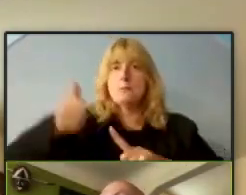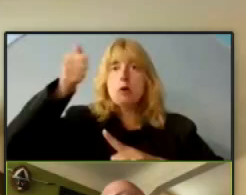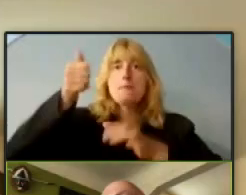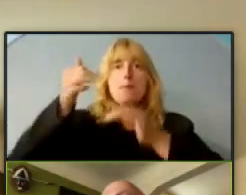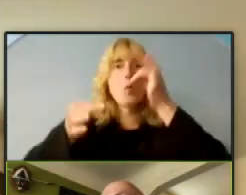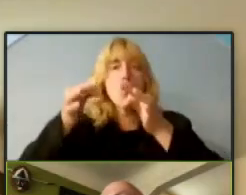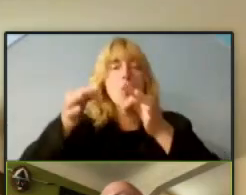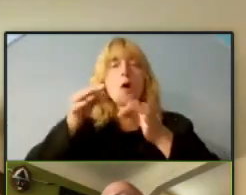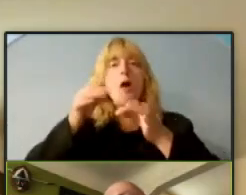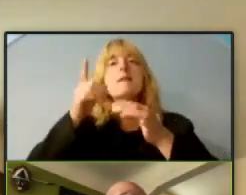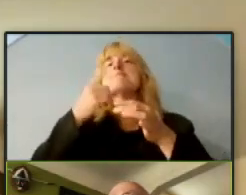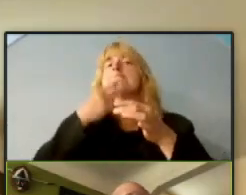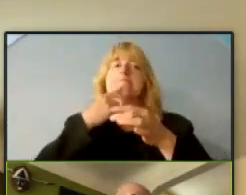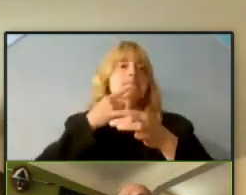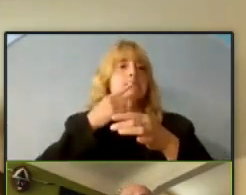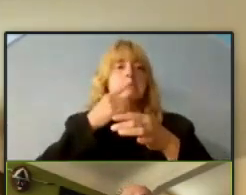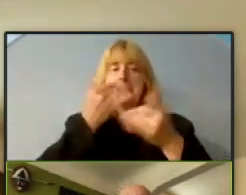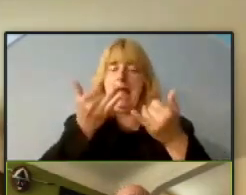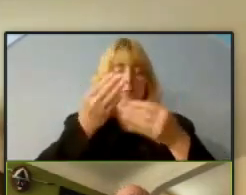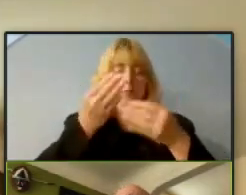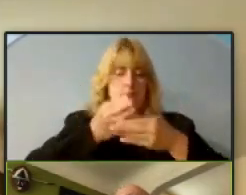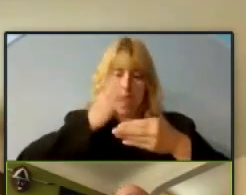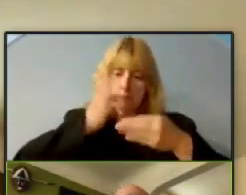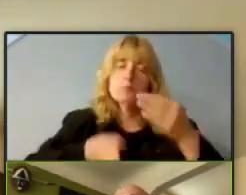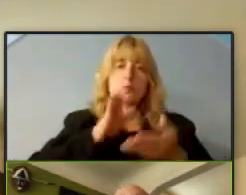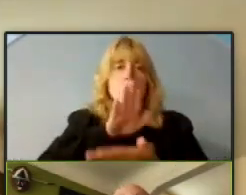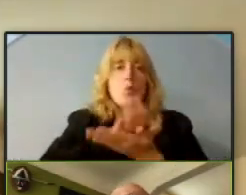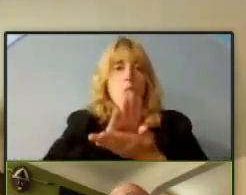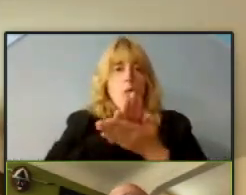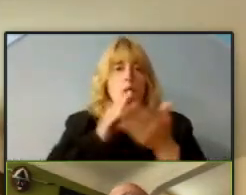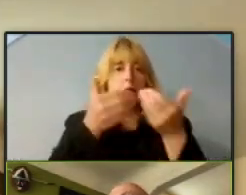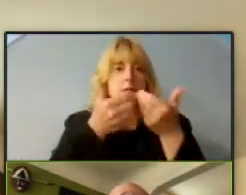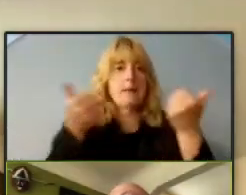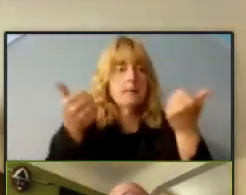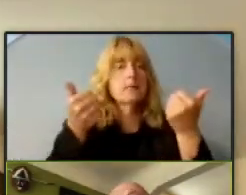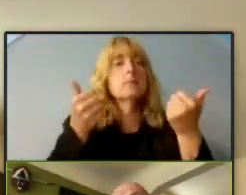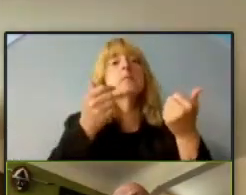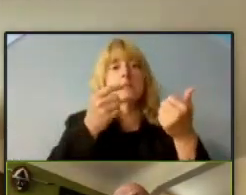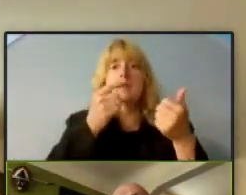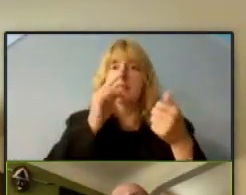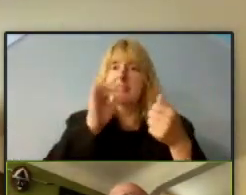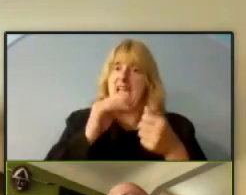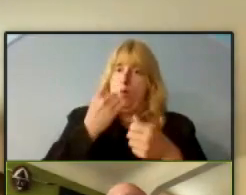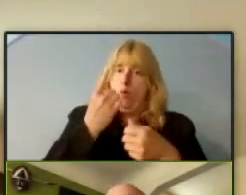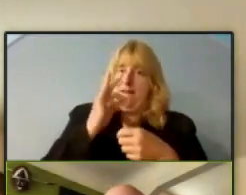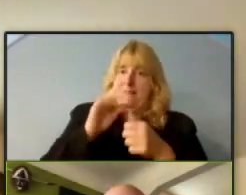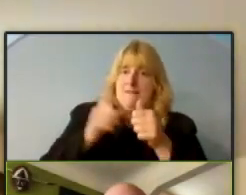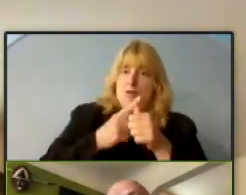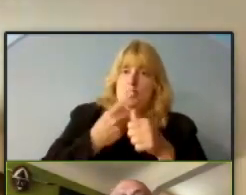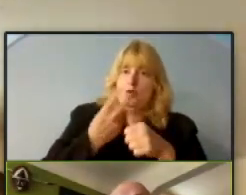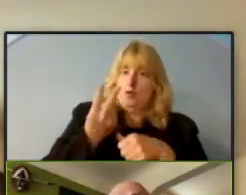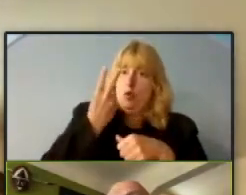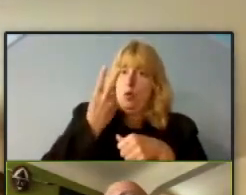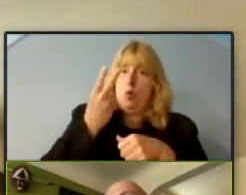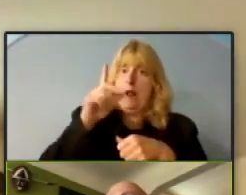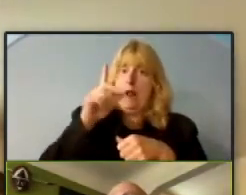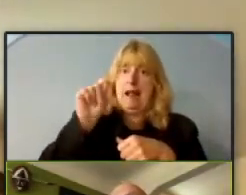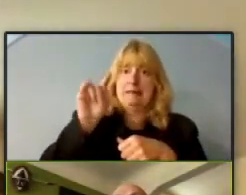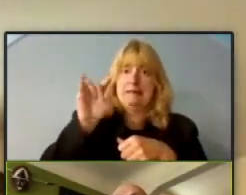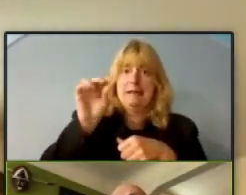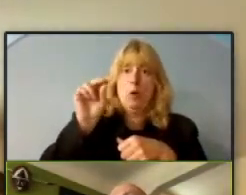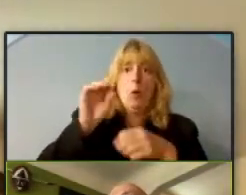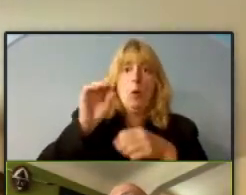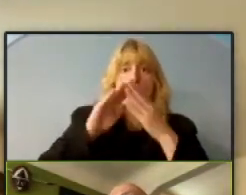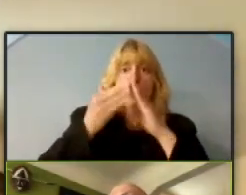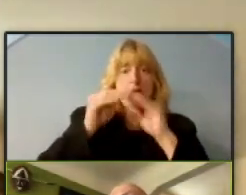school segregation. That one of the first two Latino communities in Detroit, established in 1918, was